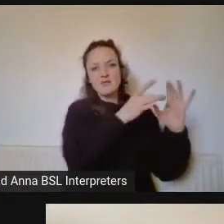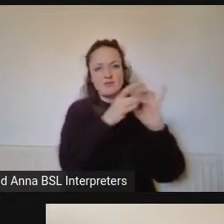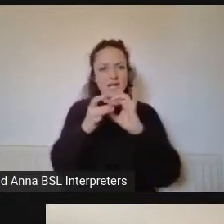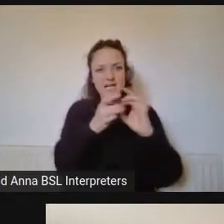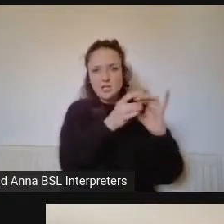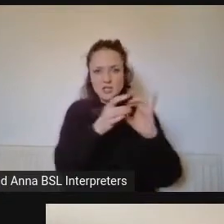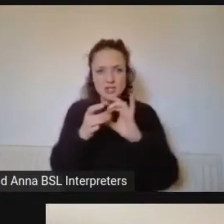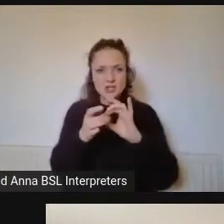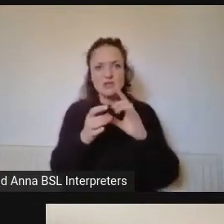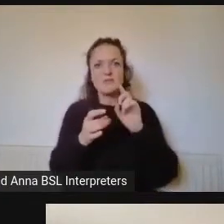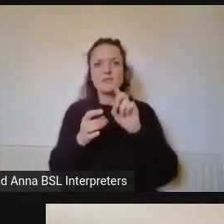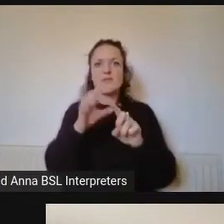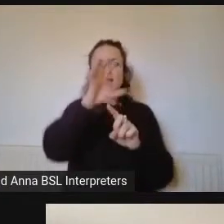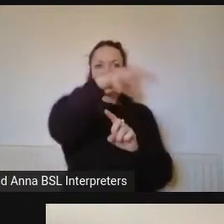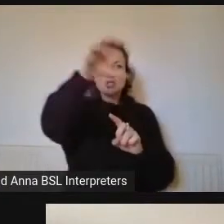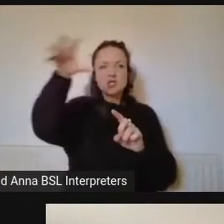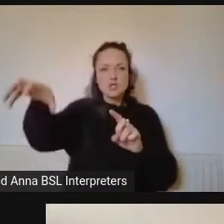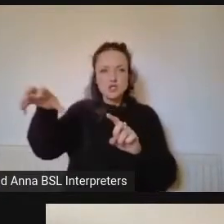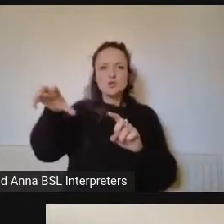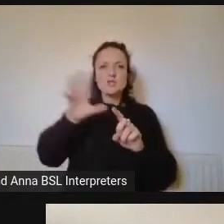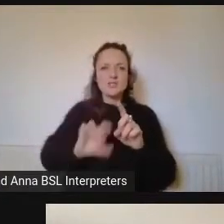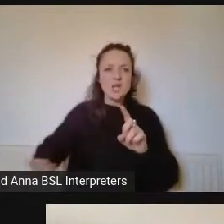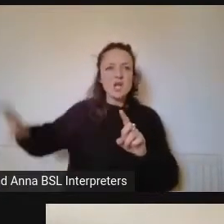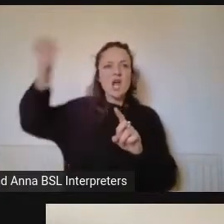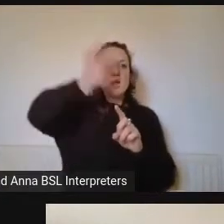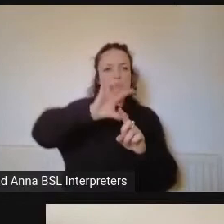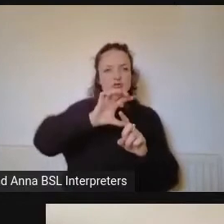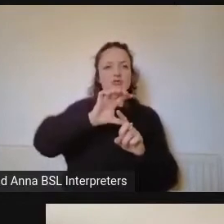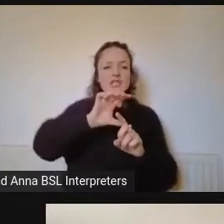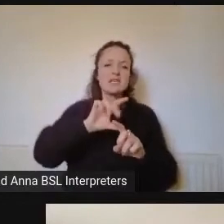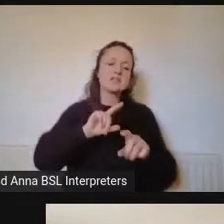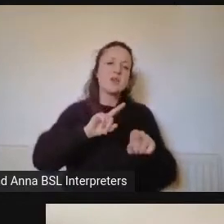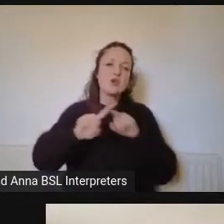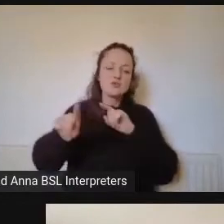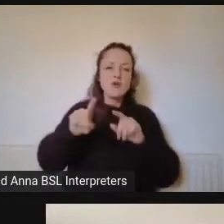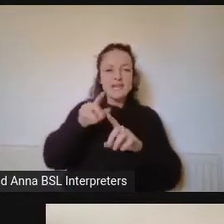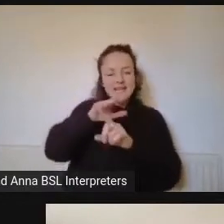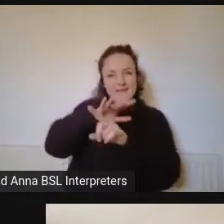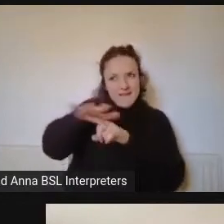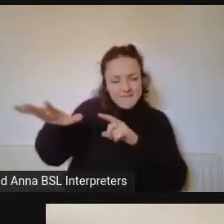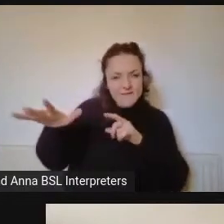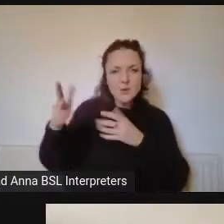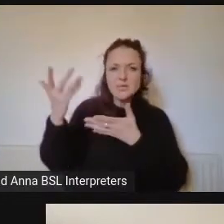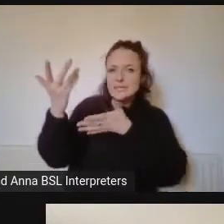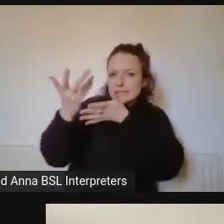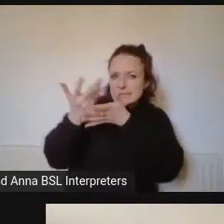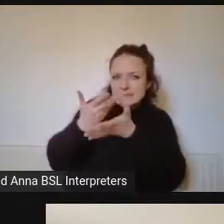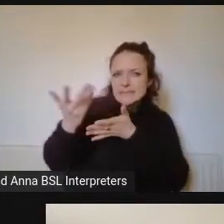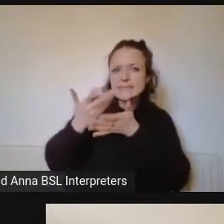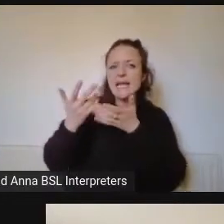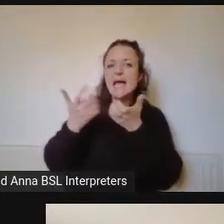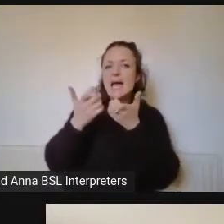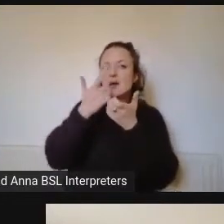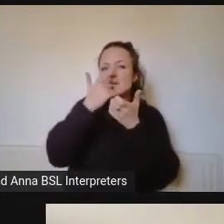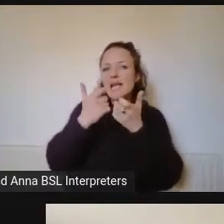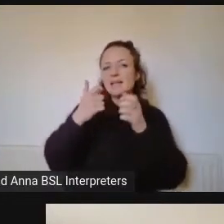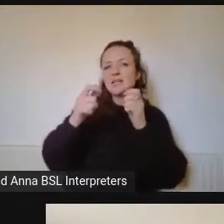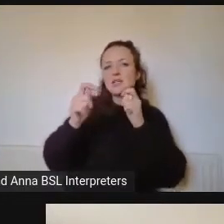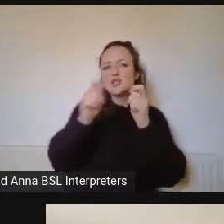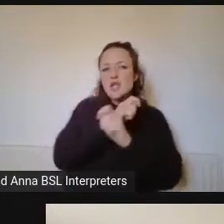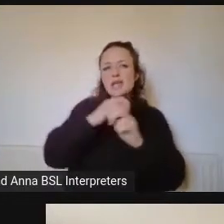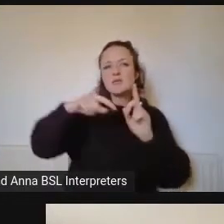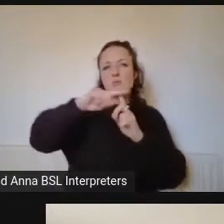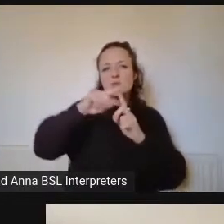institutions or countries in a sense, in the way that they are dealing with issues in relation to broader climate